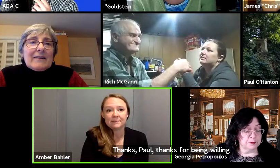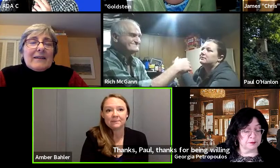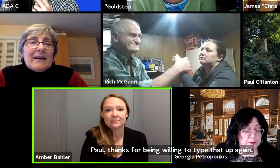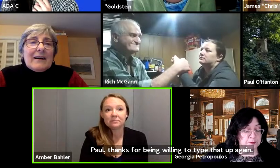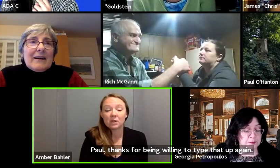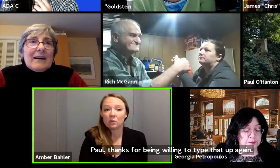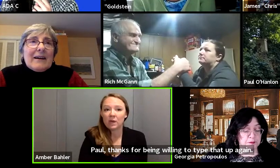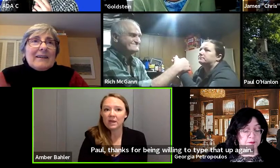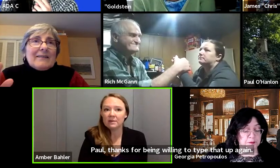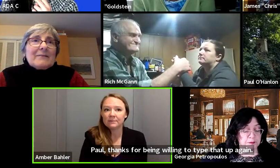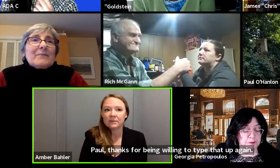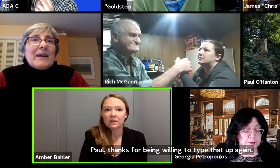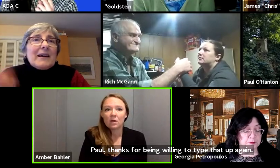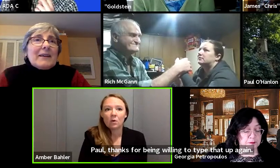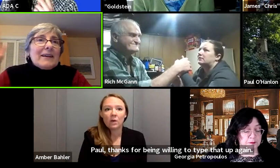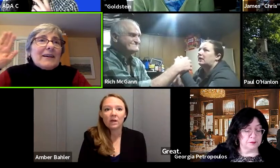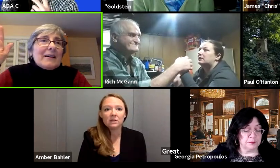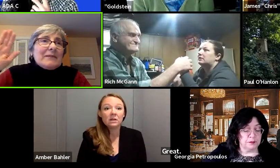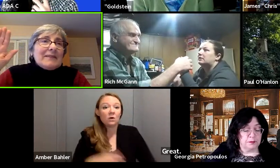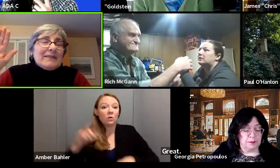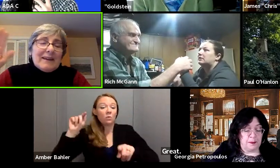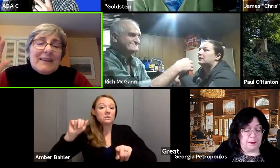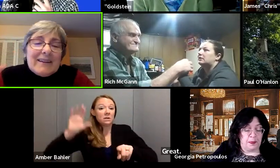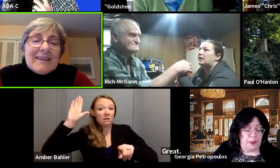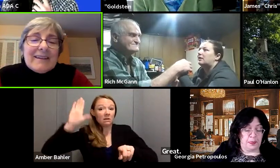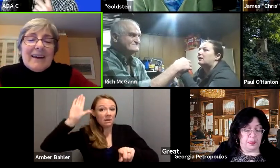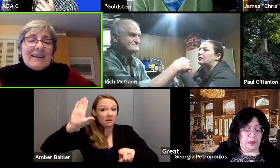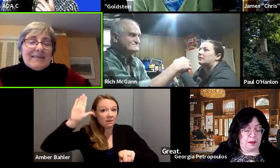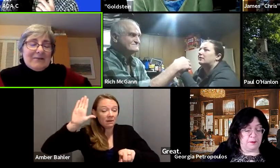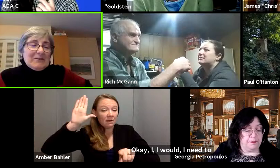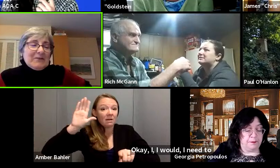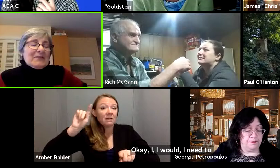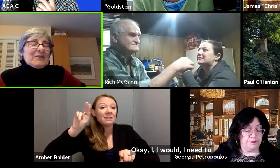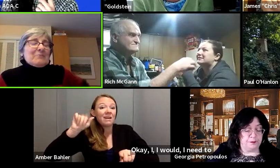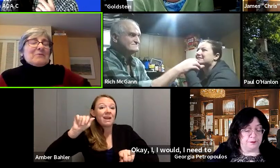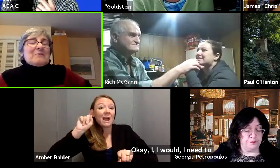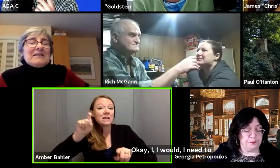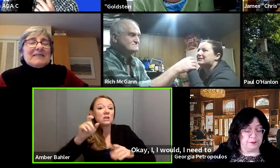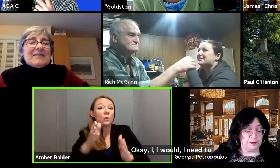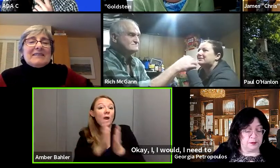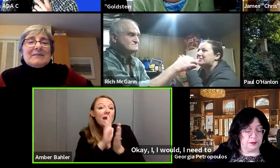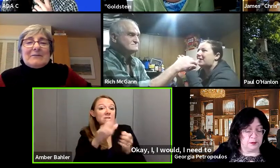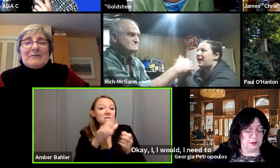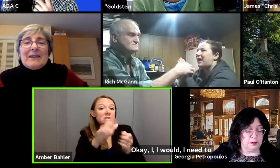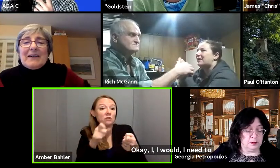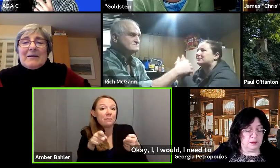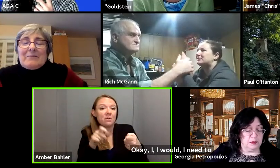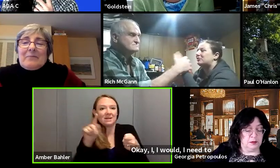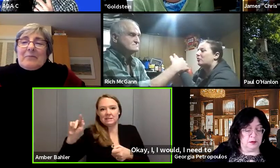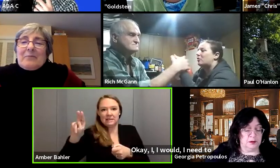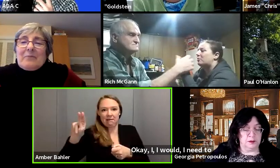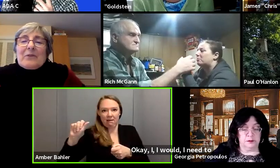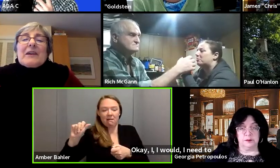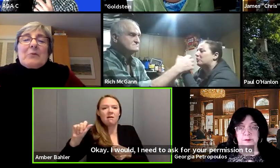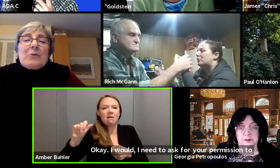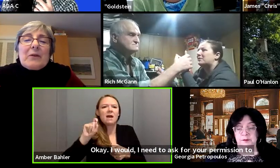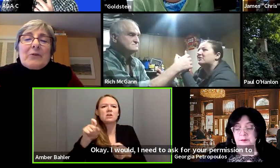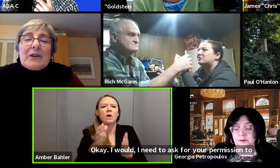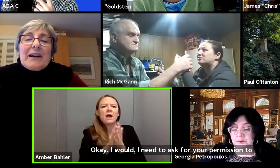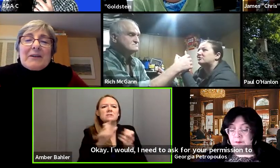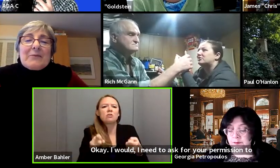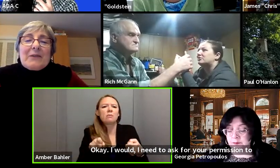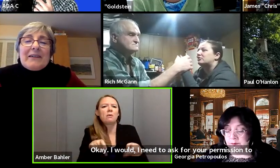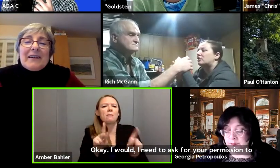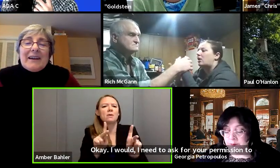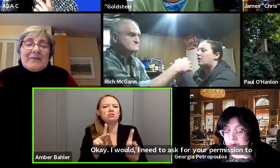Great. Okay. I need to ask for your permission to bring up one